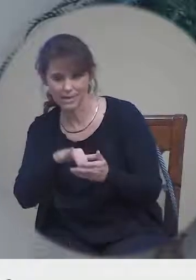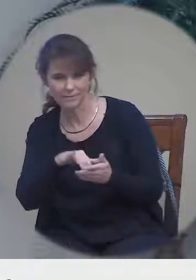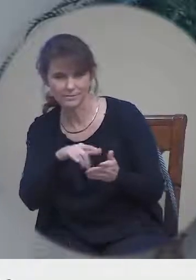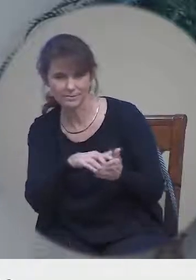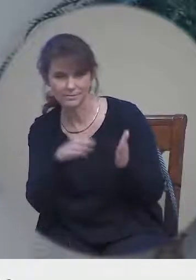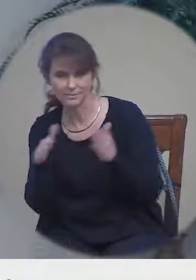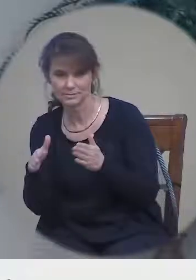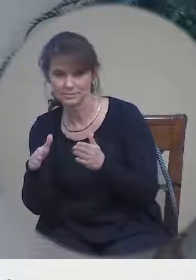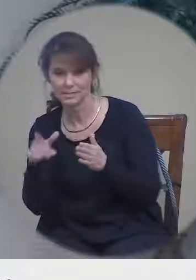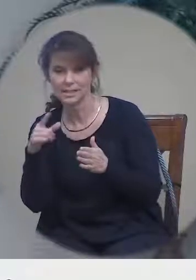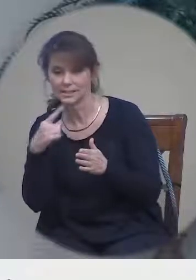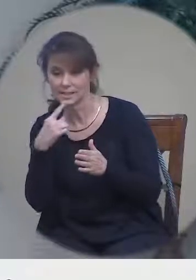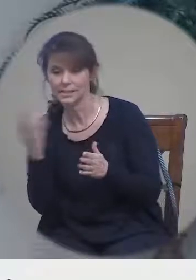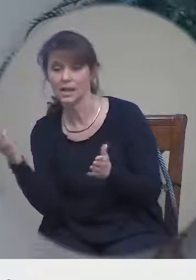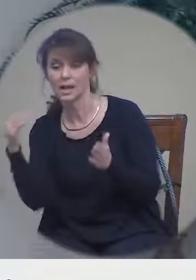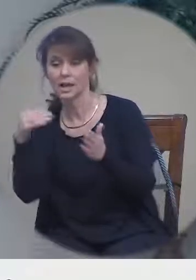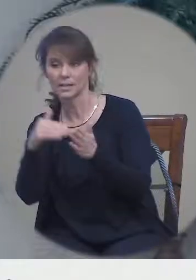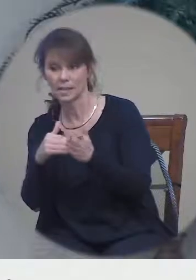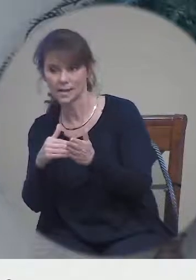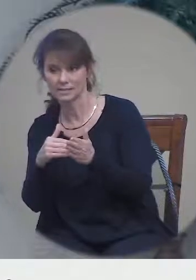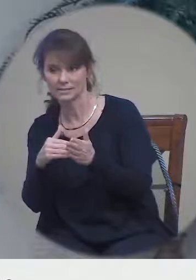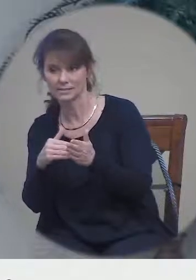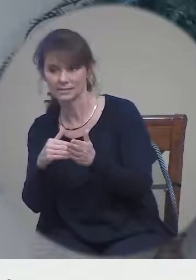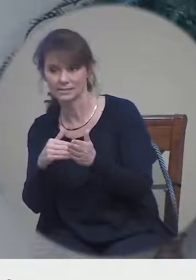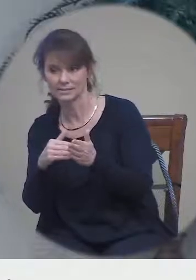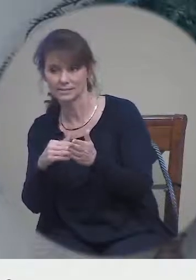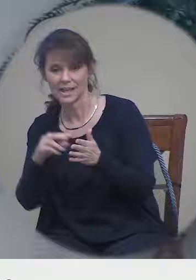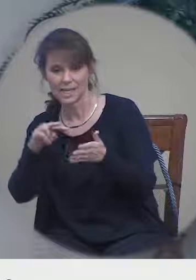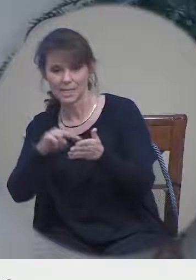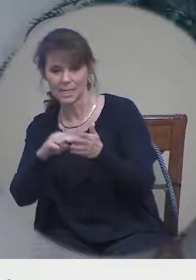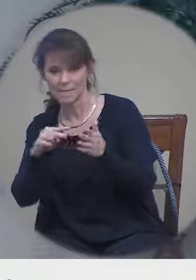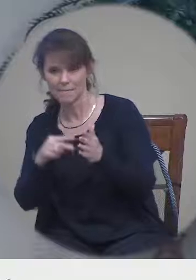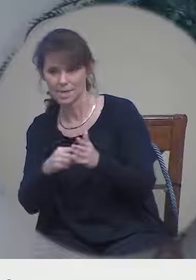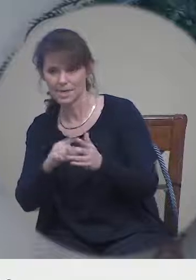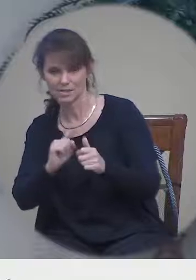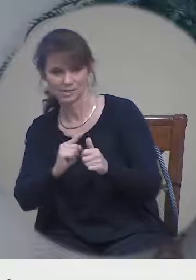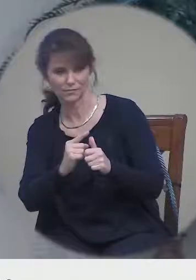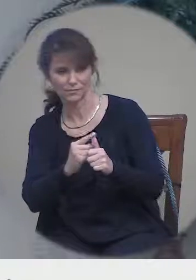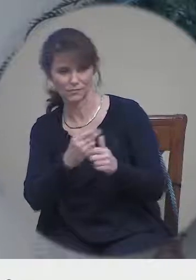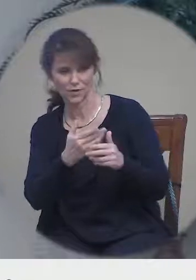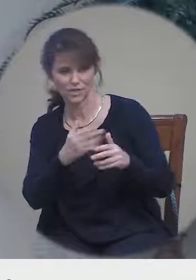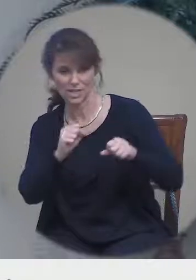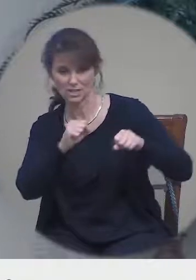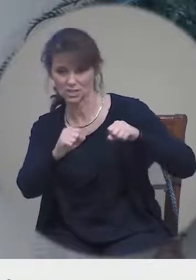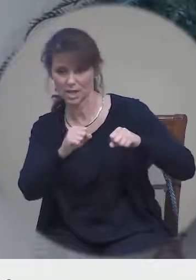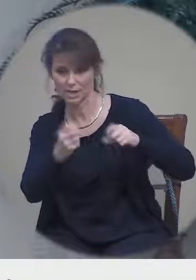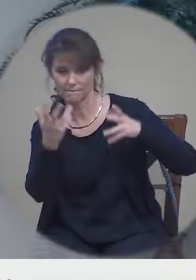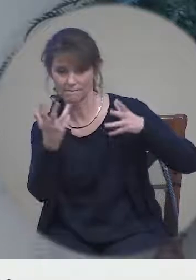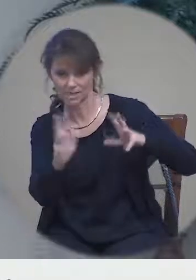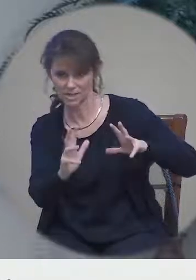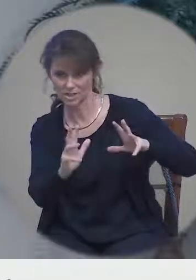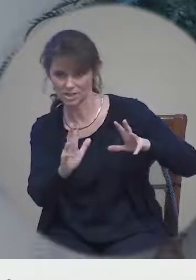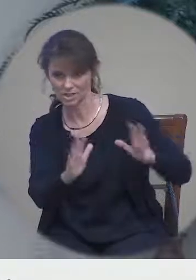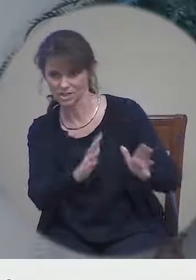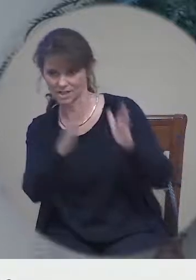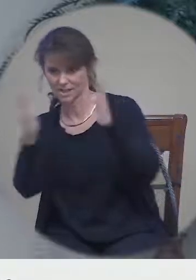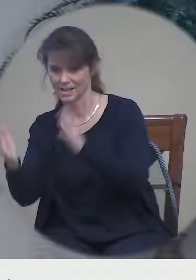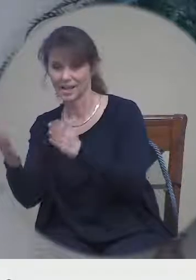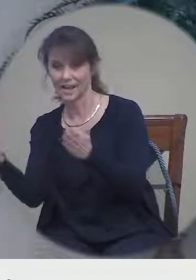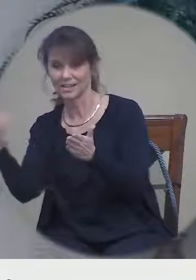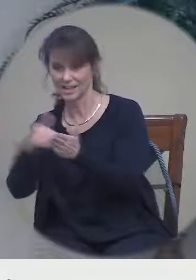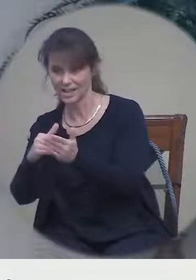once more indicates the removal of those things which are being shaken. Yet once